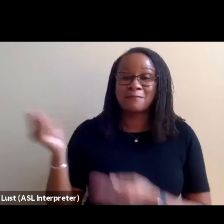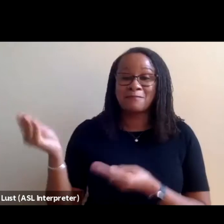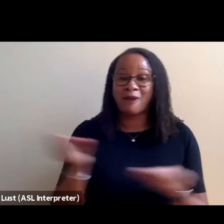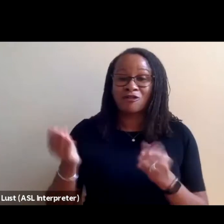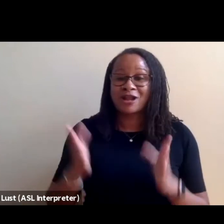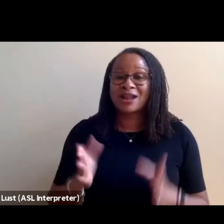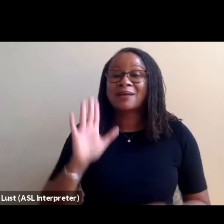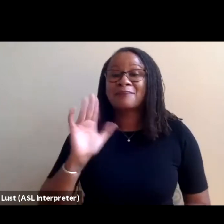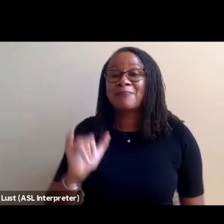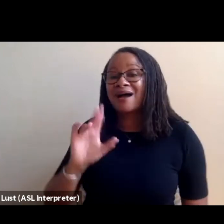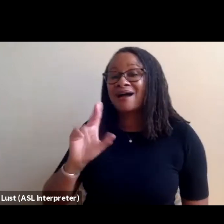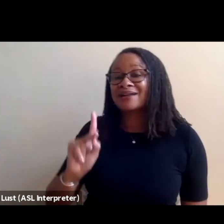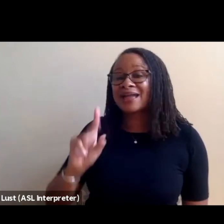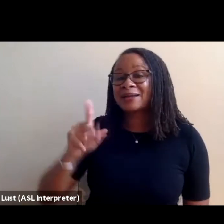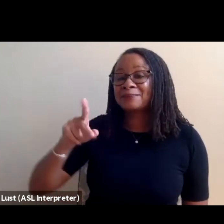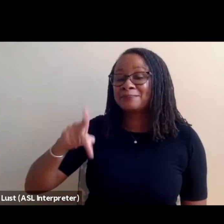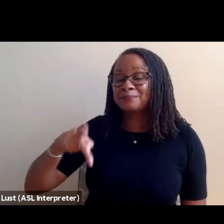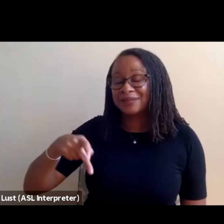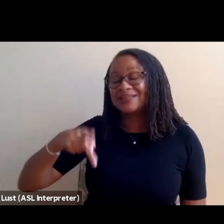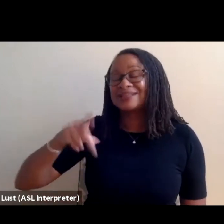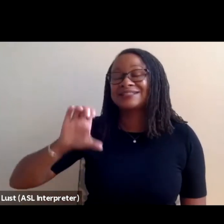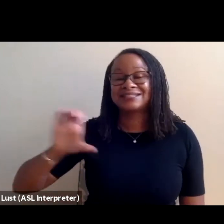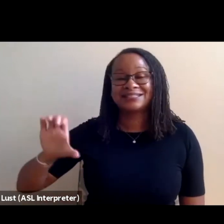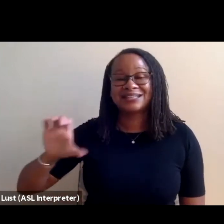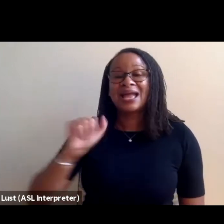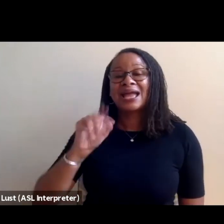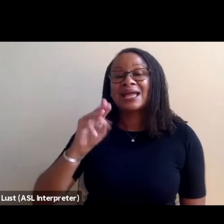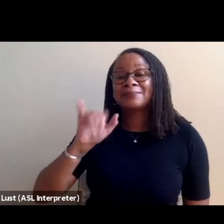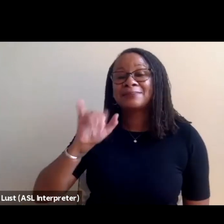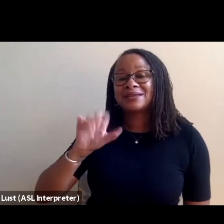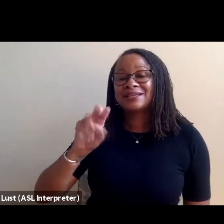by KPCC's Amy Nicholson.